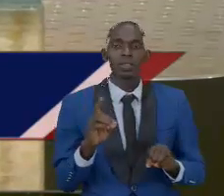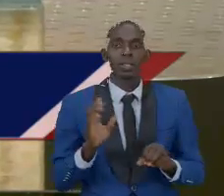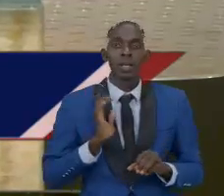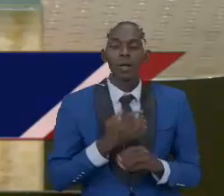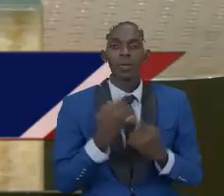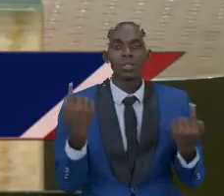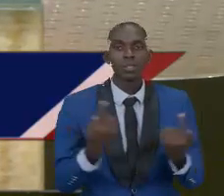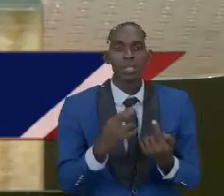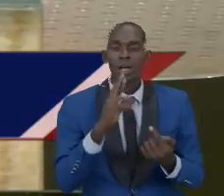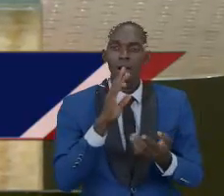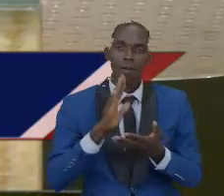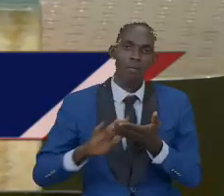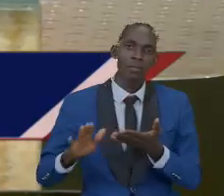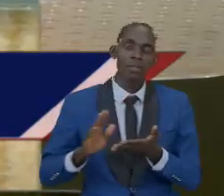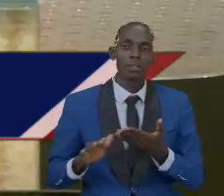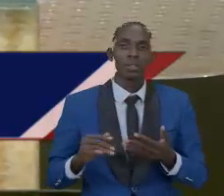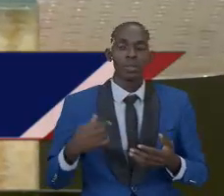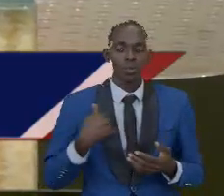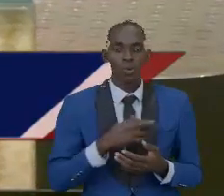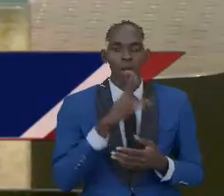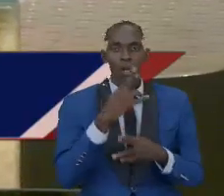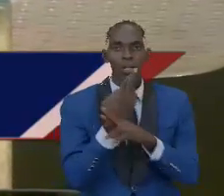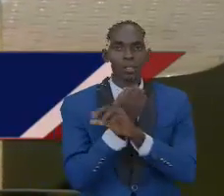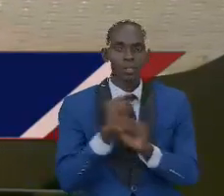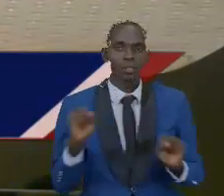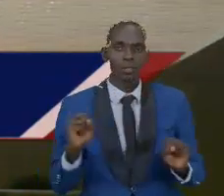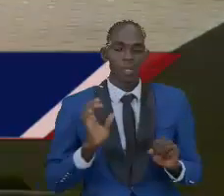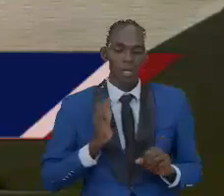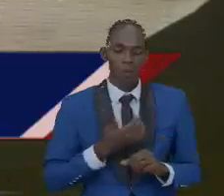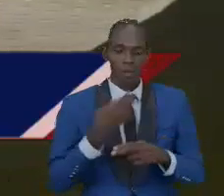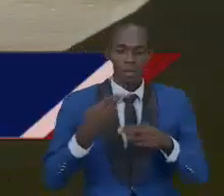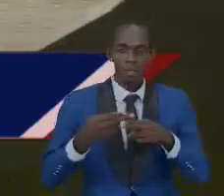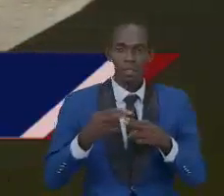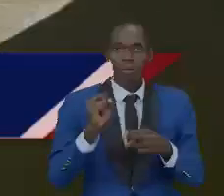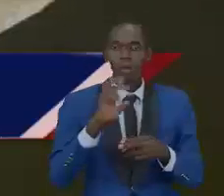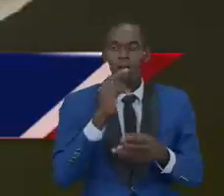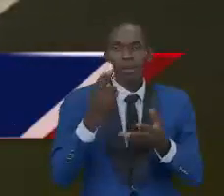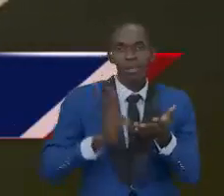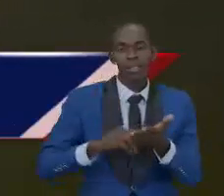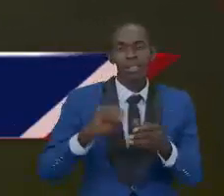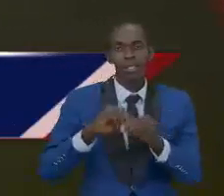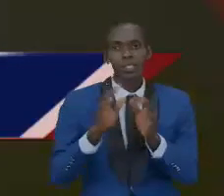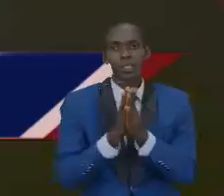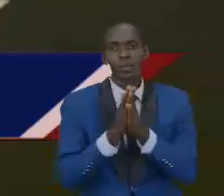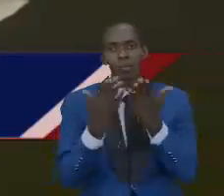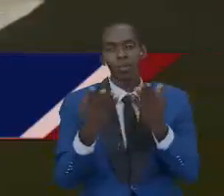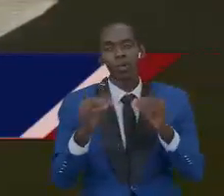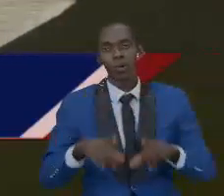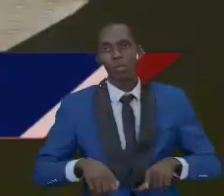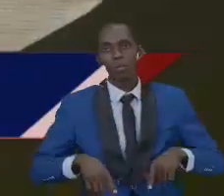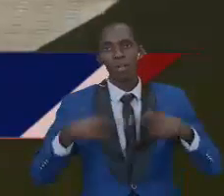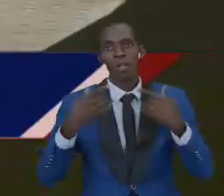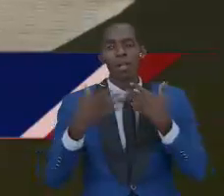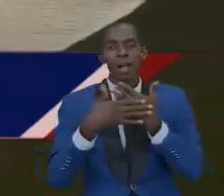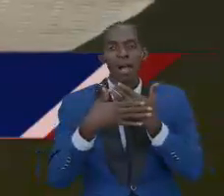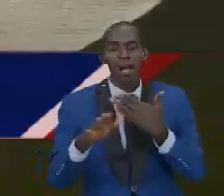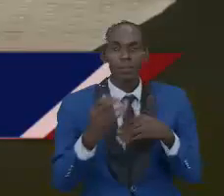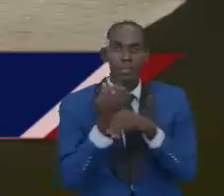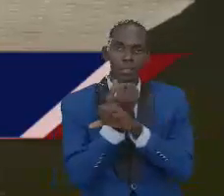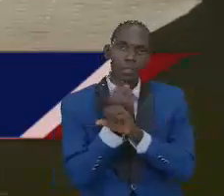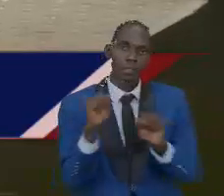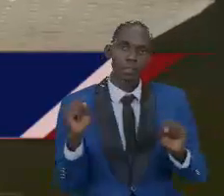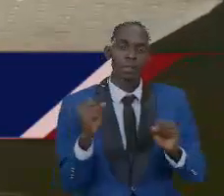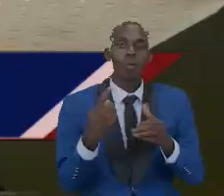sins are forgiven were redeemed our names are reaching the Book of Life After salvation